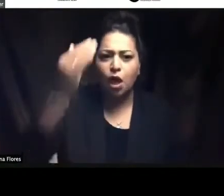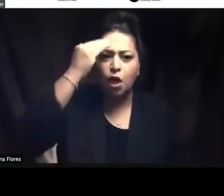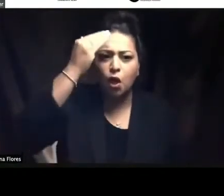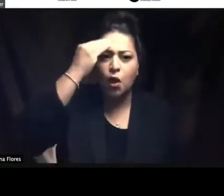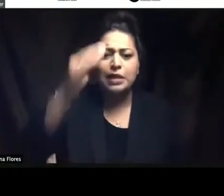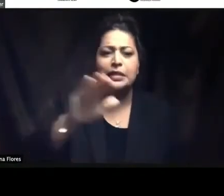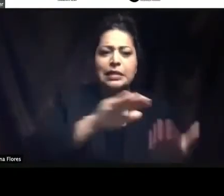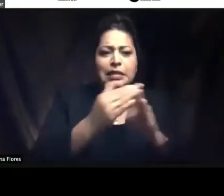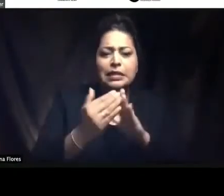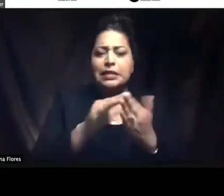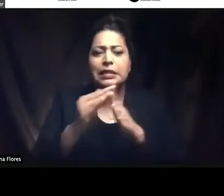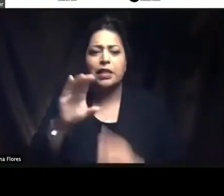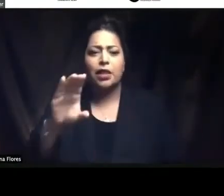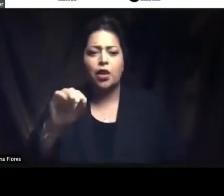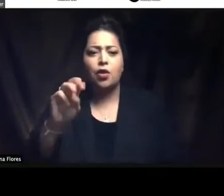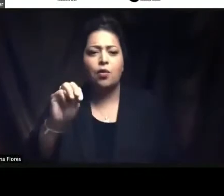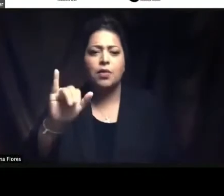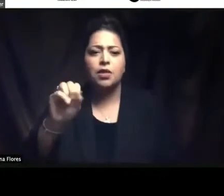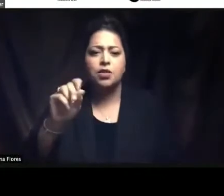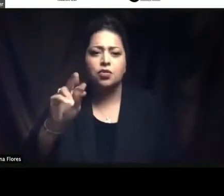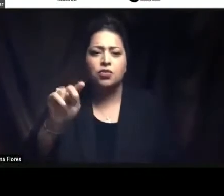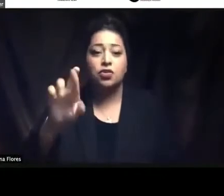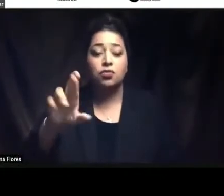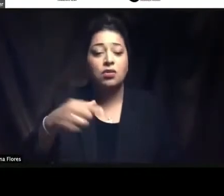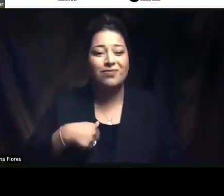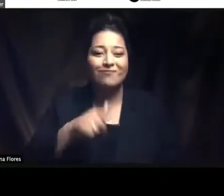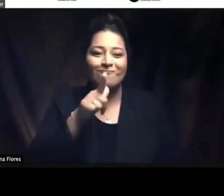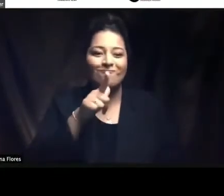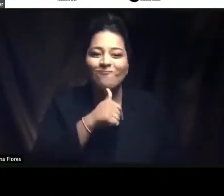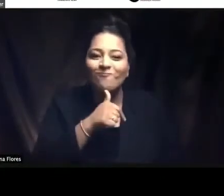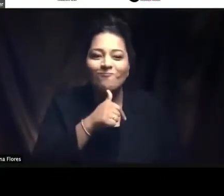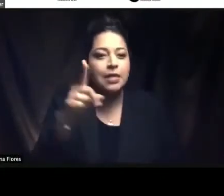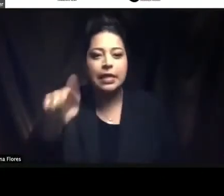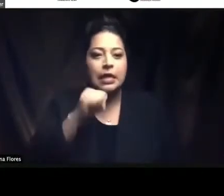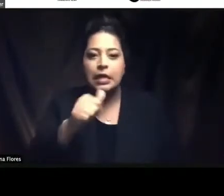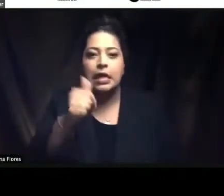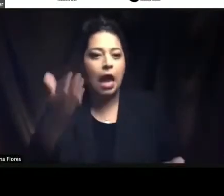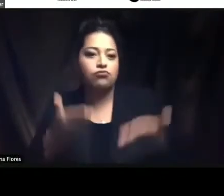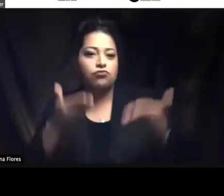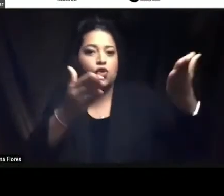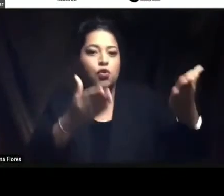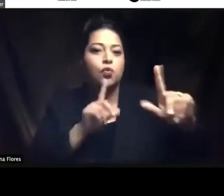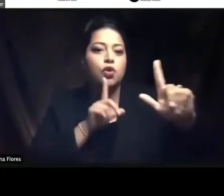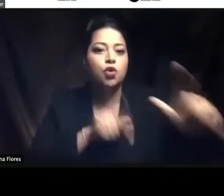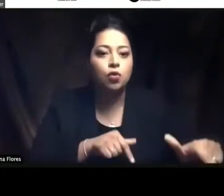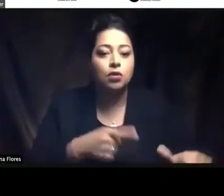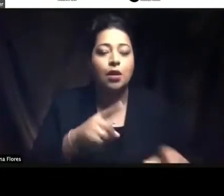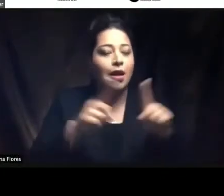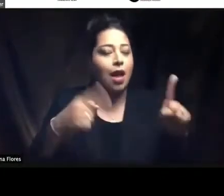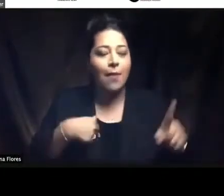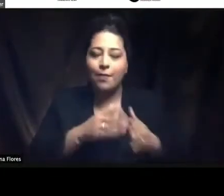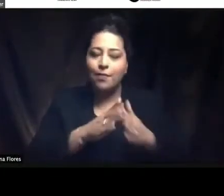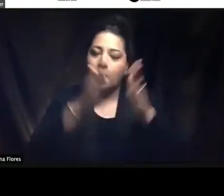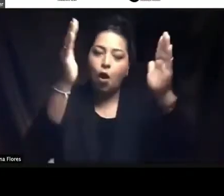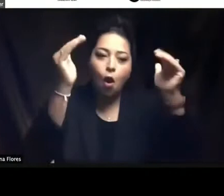I know what difference these things can make. I'm disappointed that our city council has not delivered, but I remain optimistic that it's not